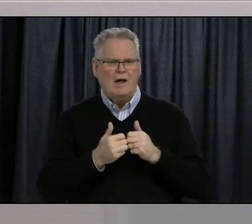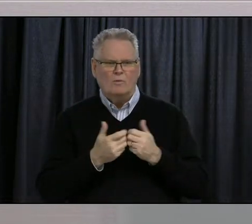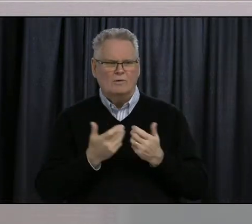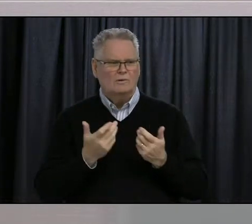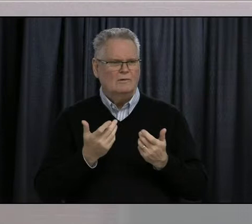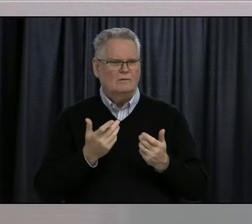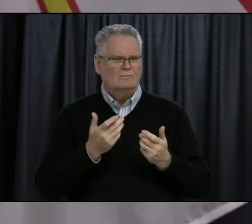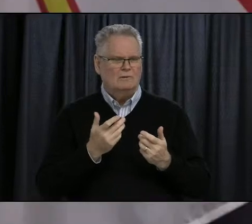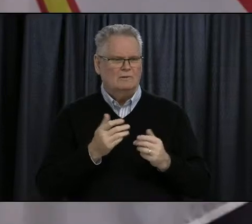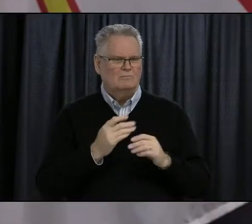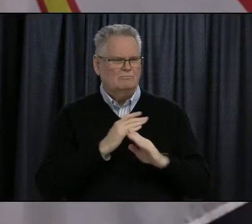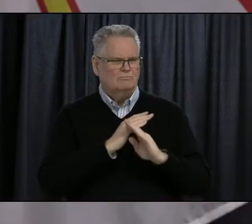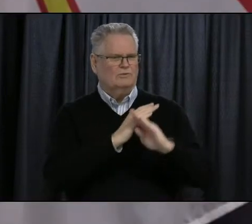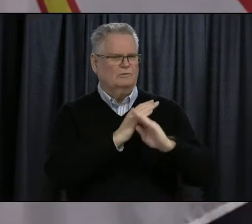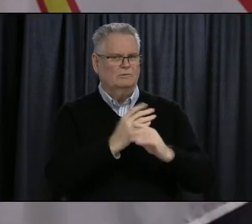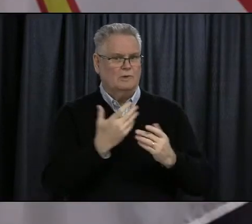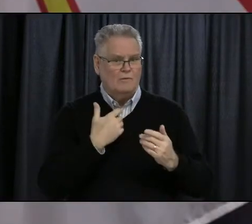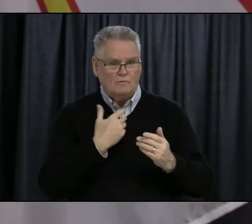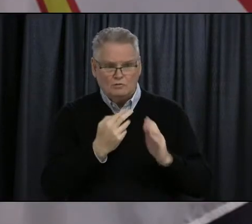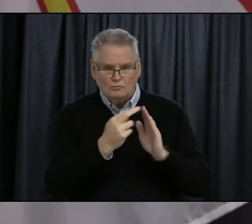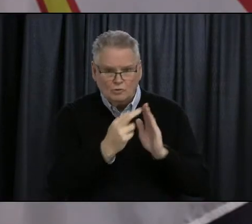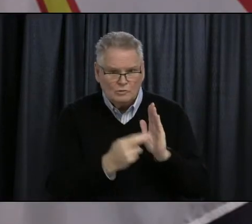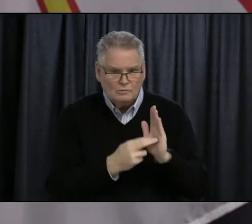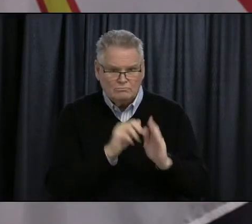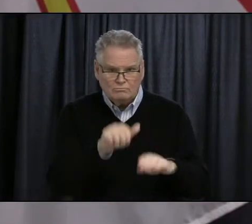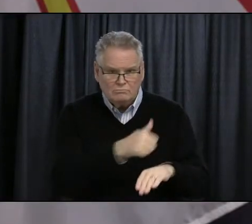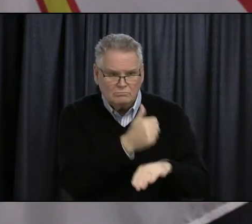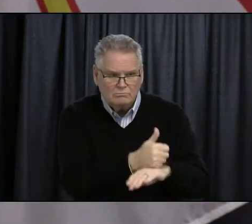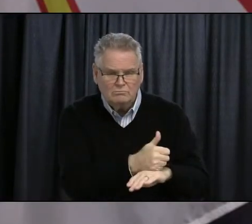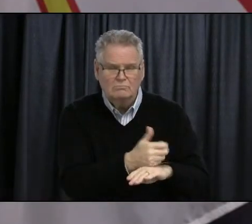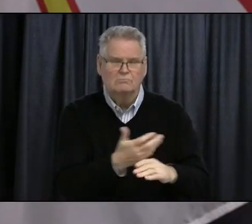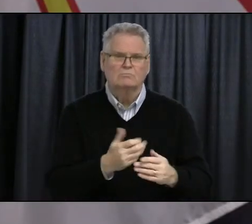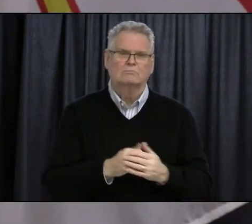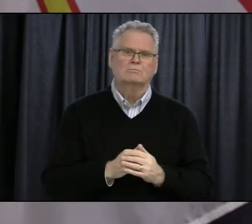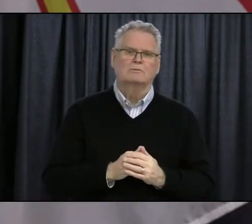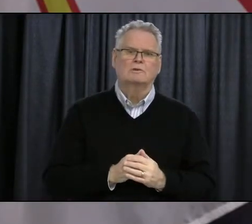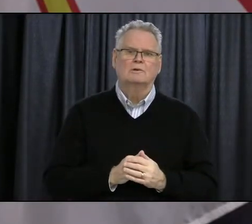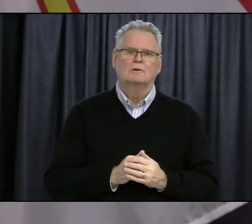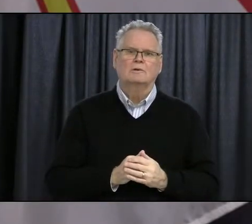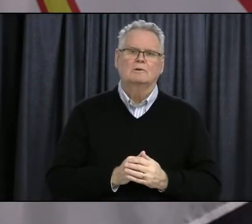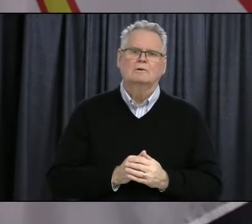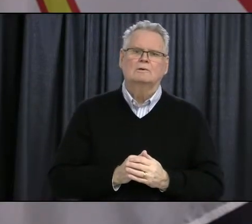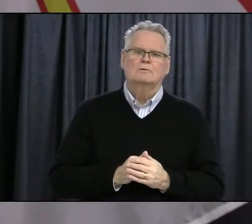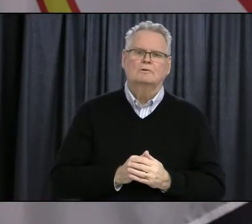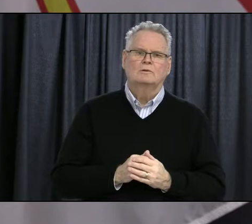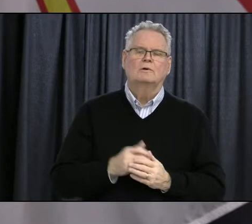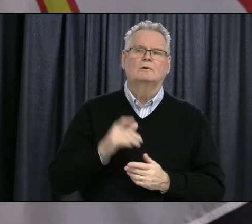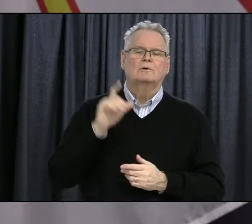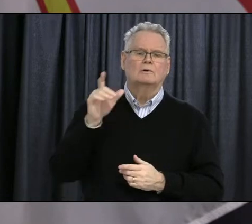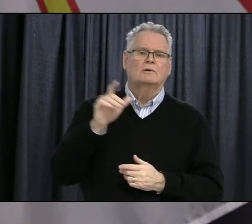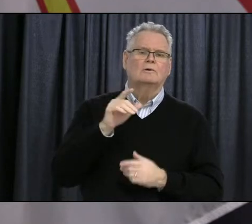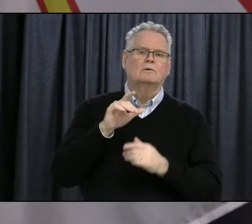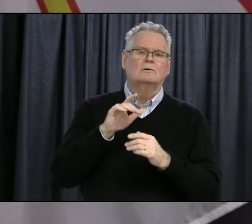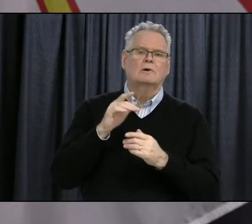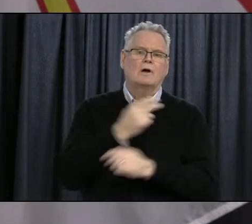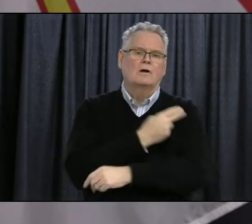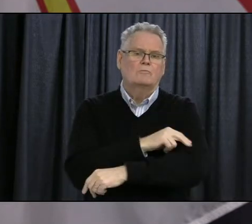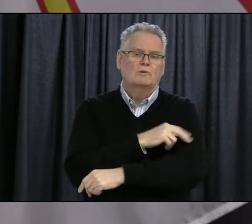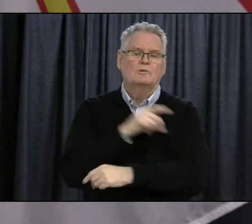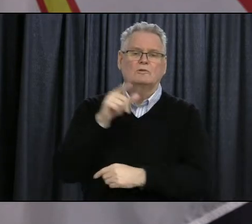event? Yes, so absolutely, you know, Central looked at this and tried to determine what